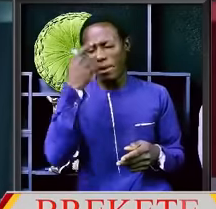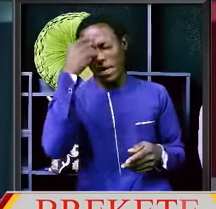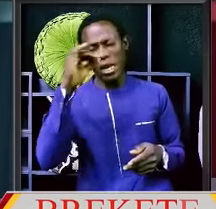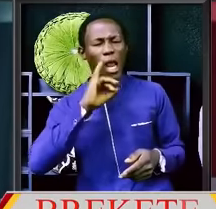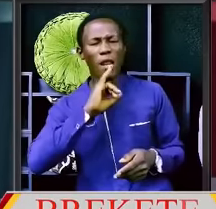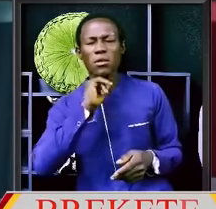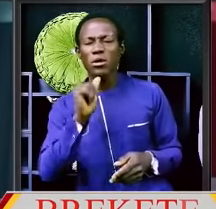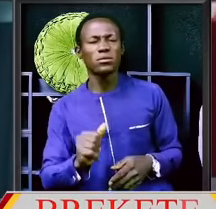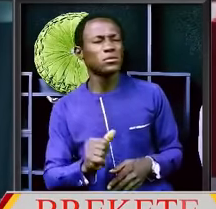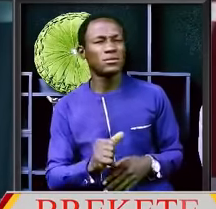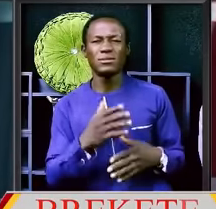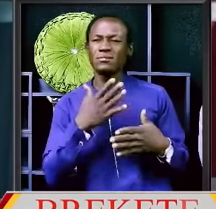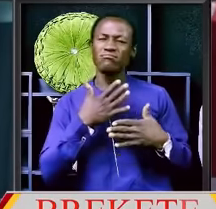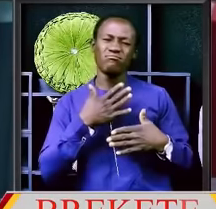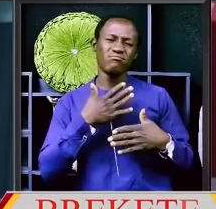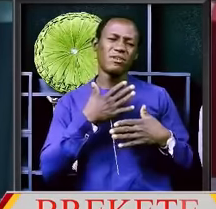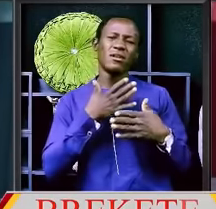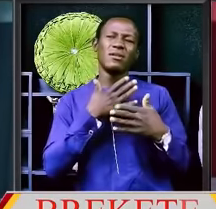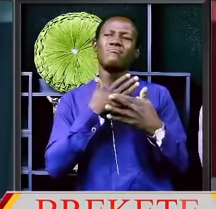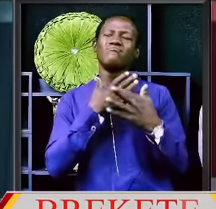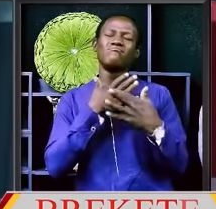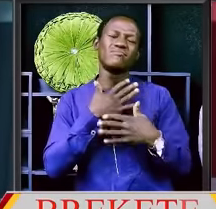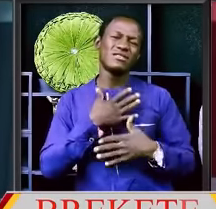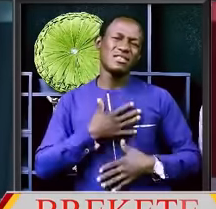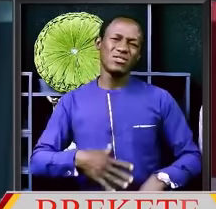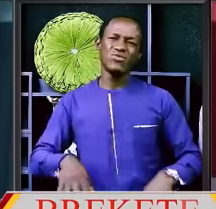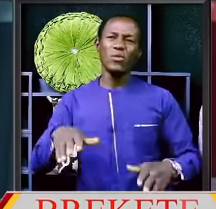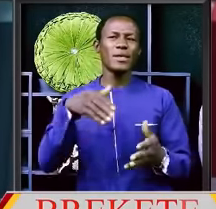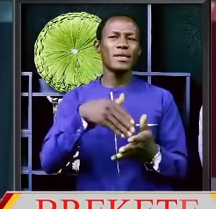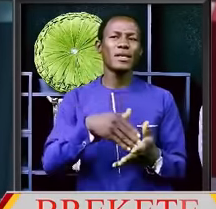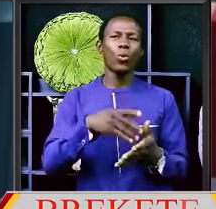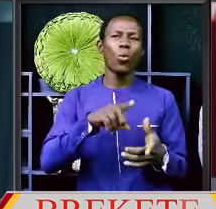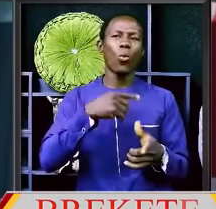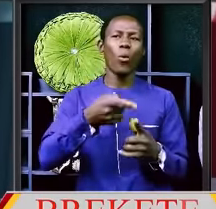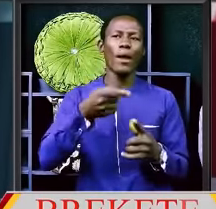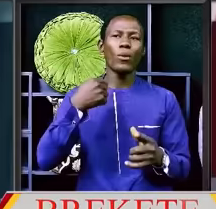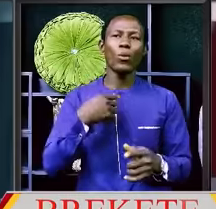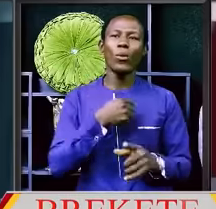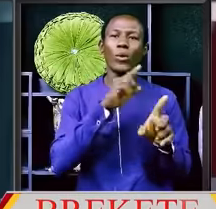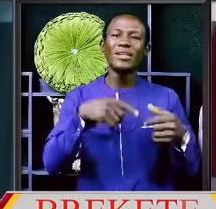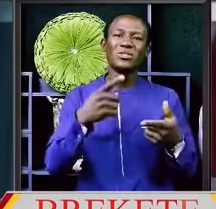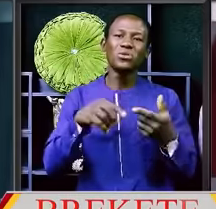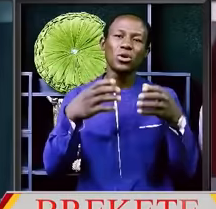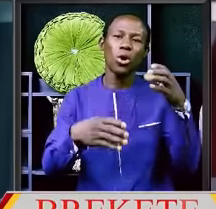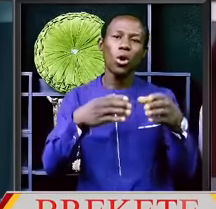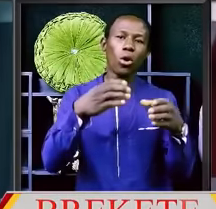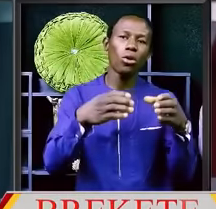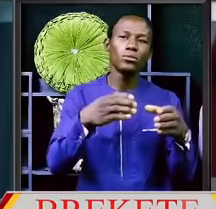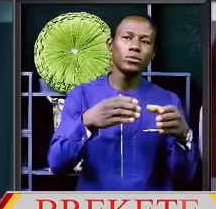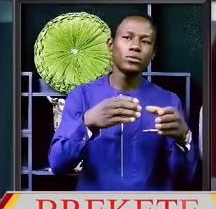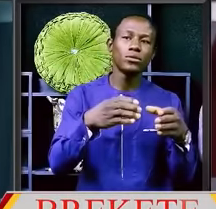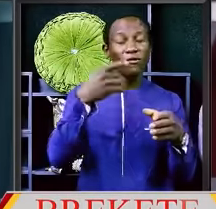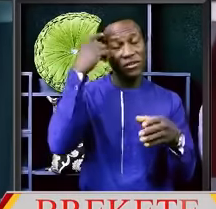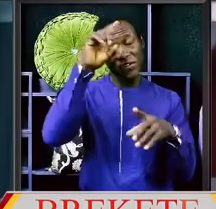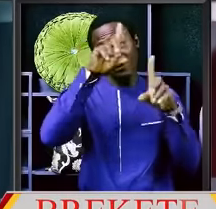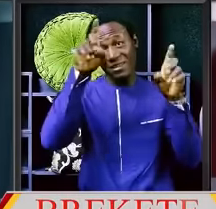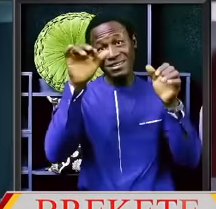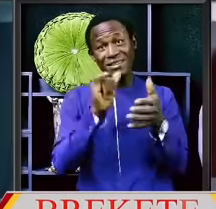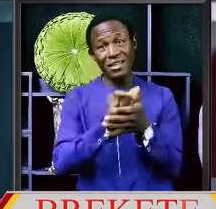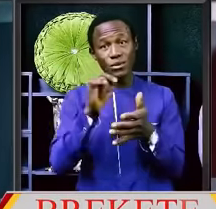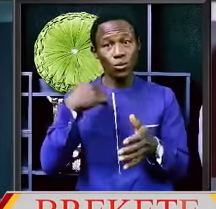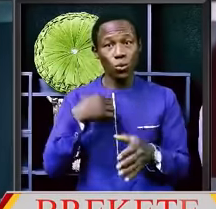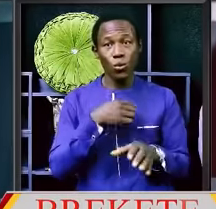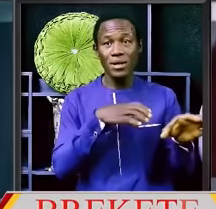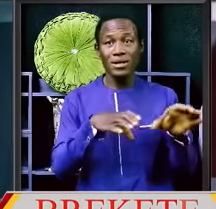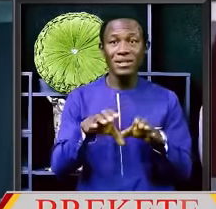court fun request ti a se awon to ye ki o wa ninu ipade yen won si nbe. He said with